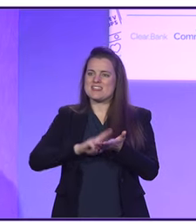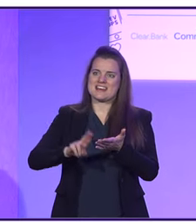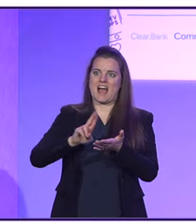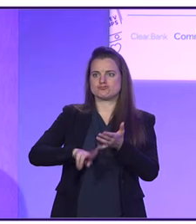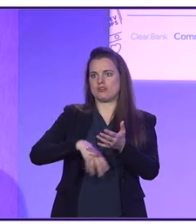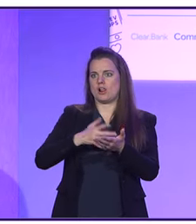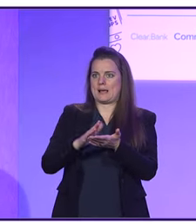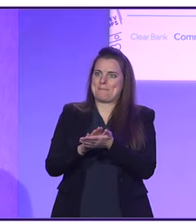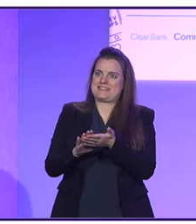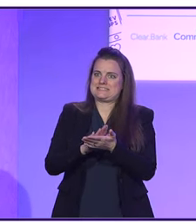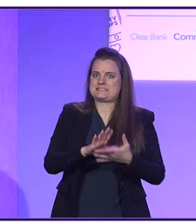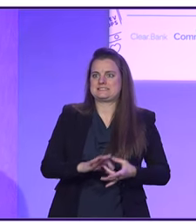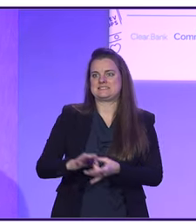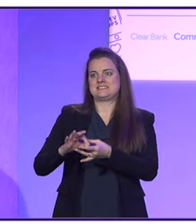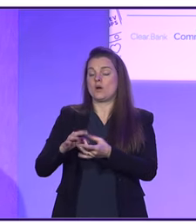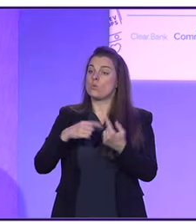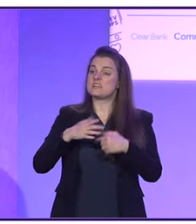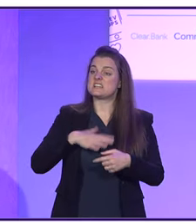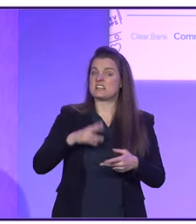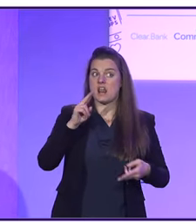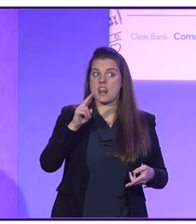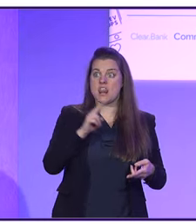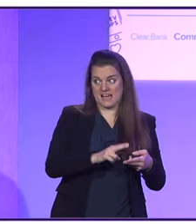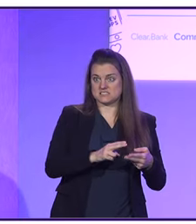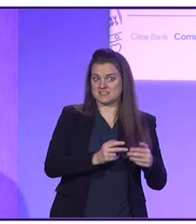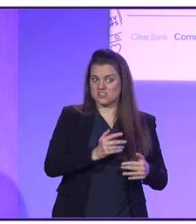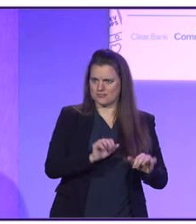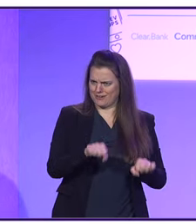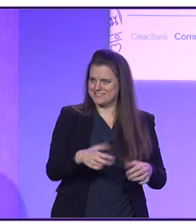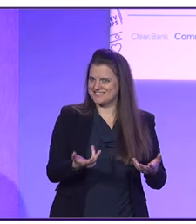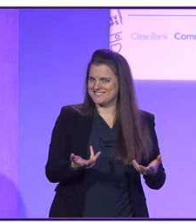when you see this is we need less data. Obviously, we just need to just